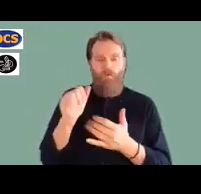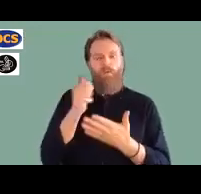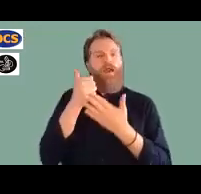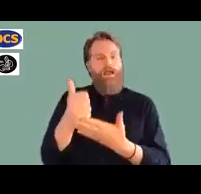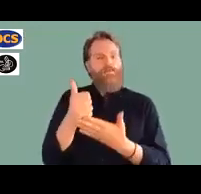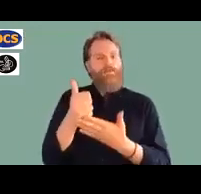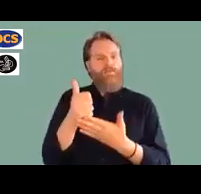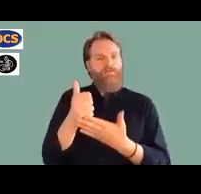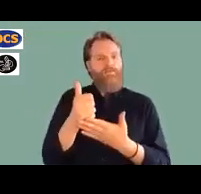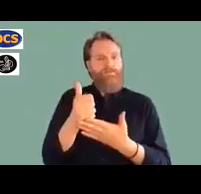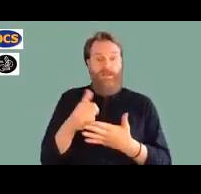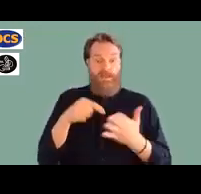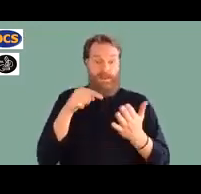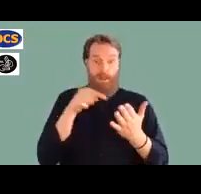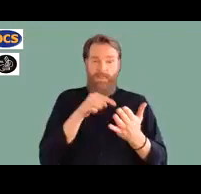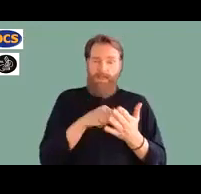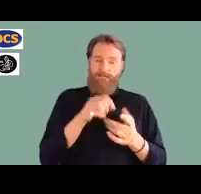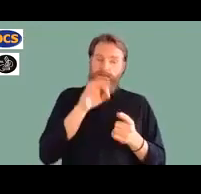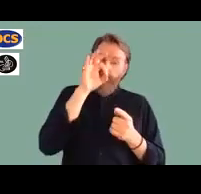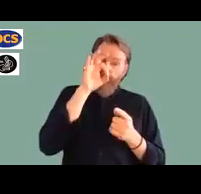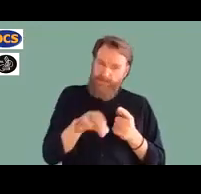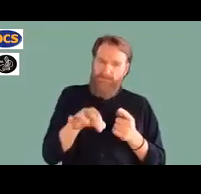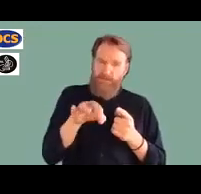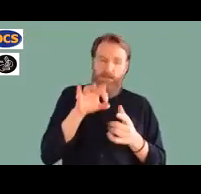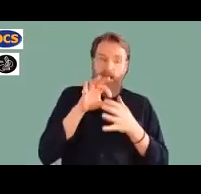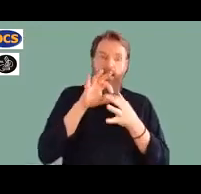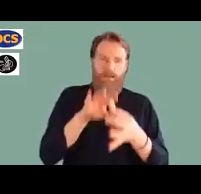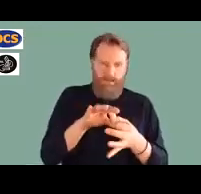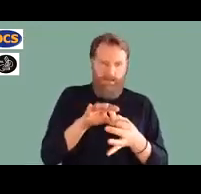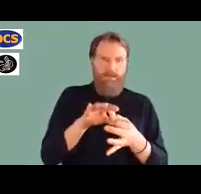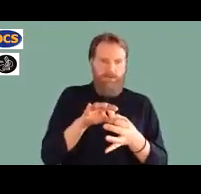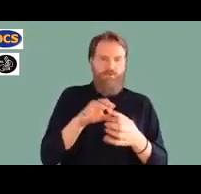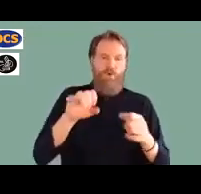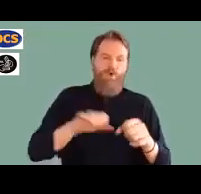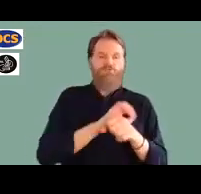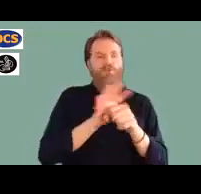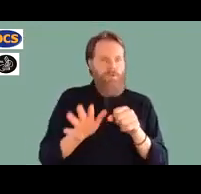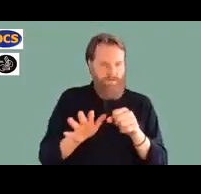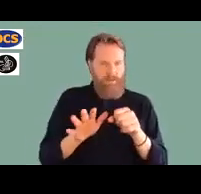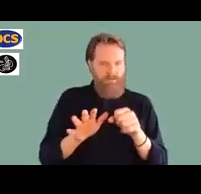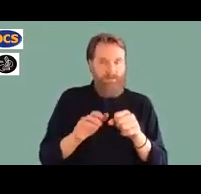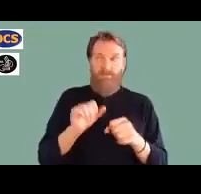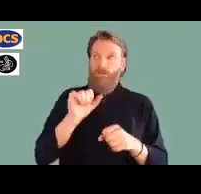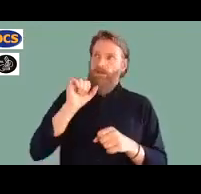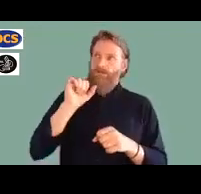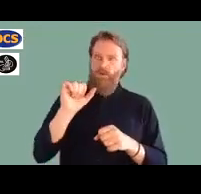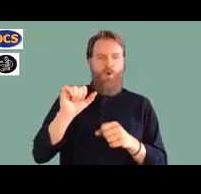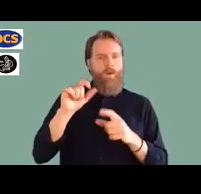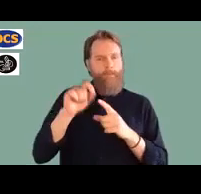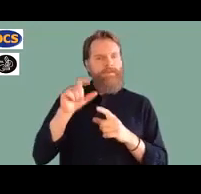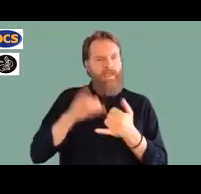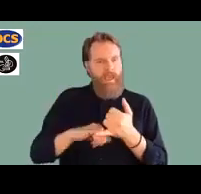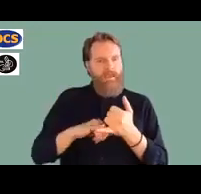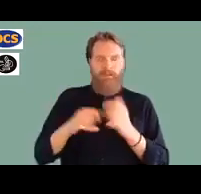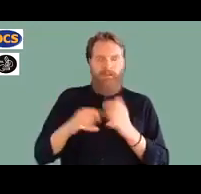all of that was obviously very specific to the work that we're seeking to do around the coronavirus on behalf of all PCS members and specifically